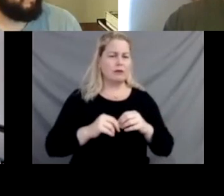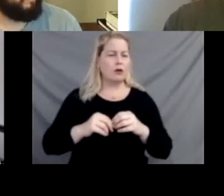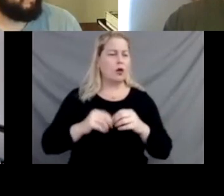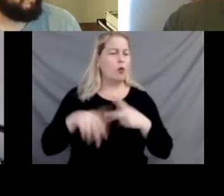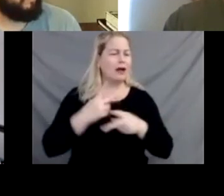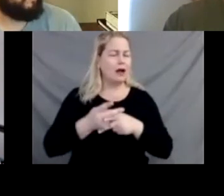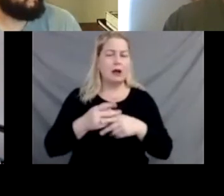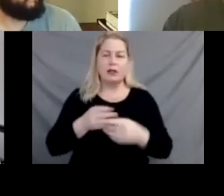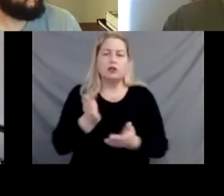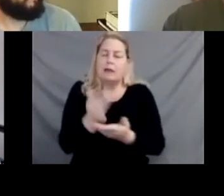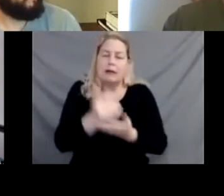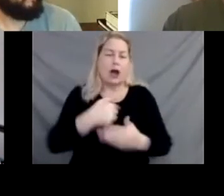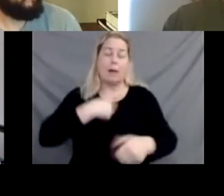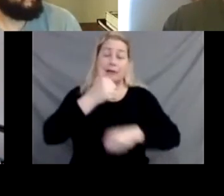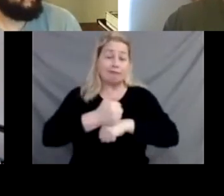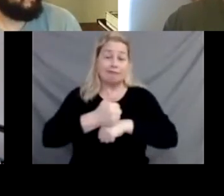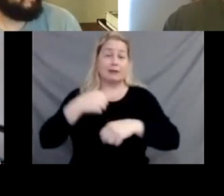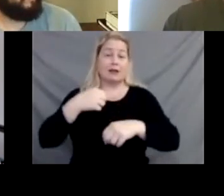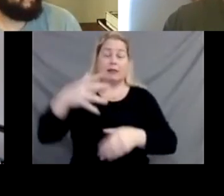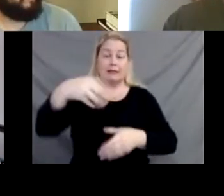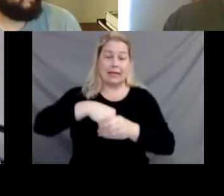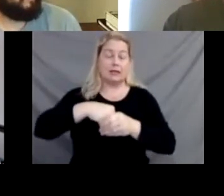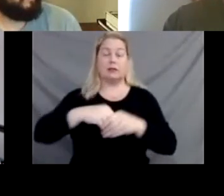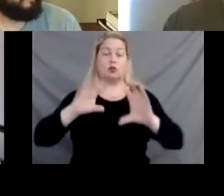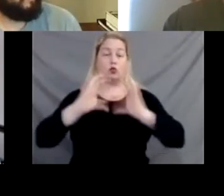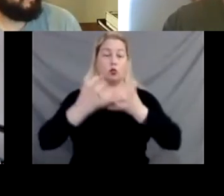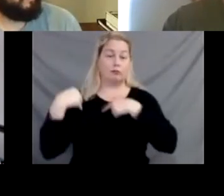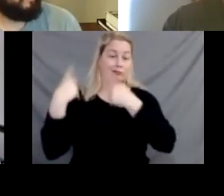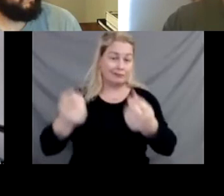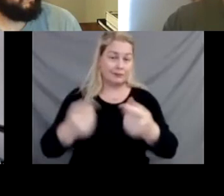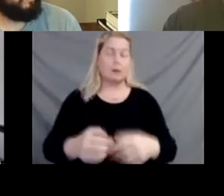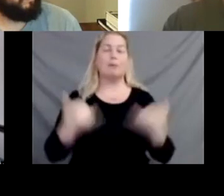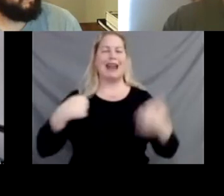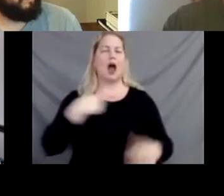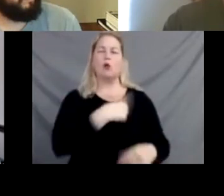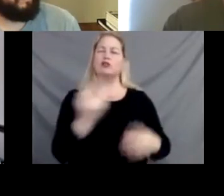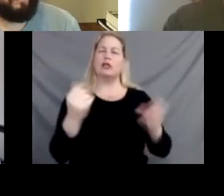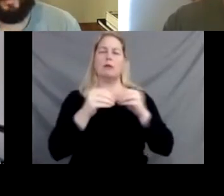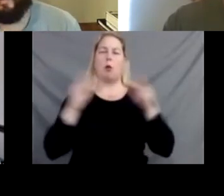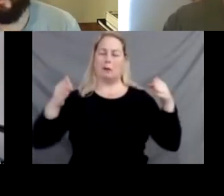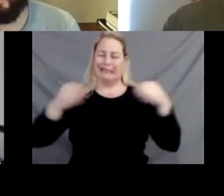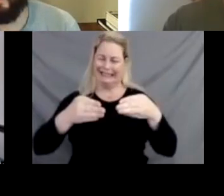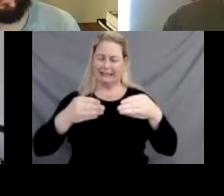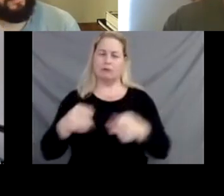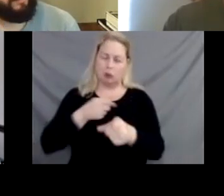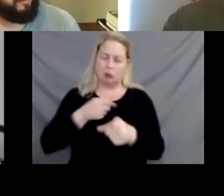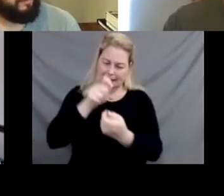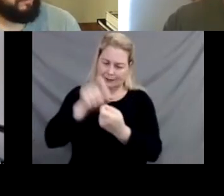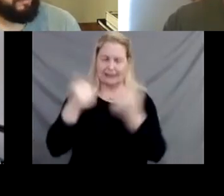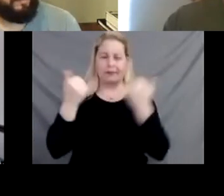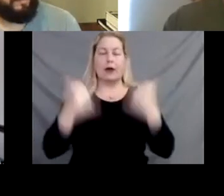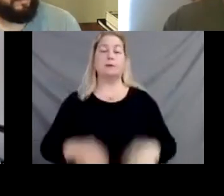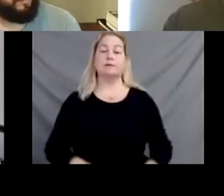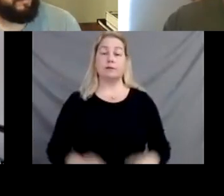standing job of the process and planning group. We're just focusing on it more specifically now. Thank you. Anybody else want to say